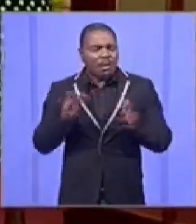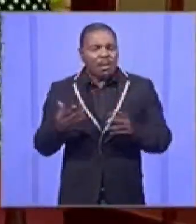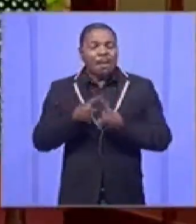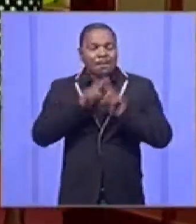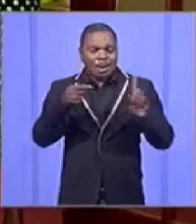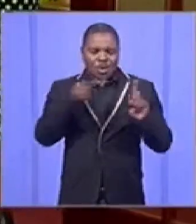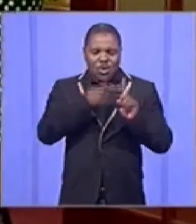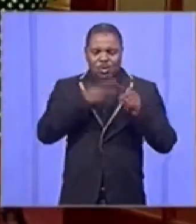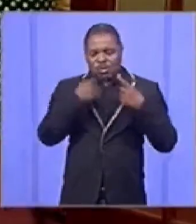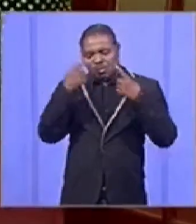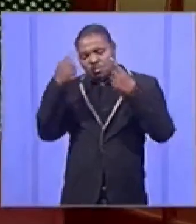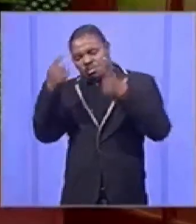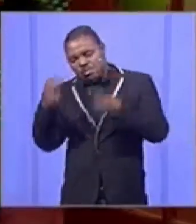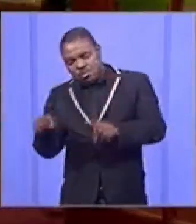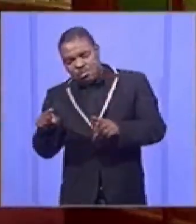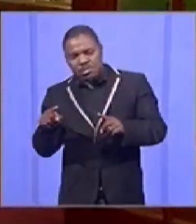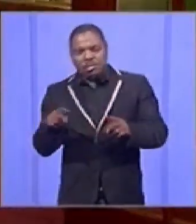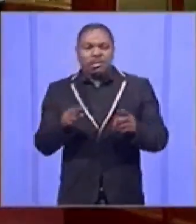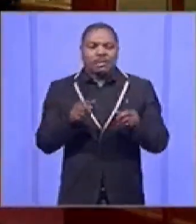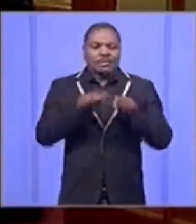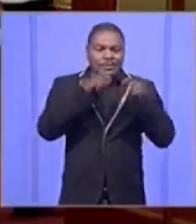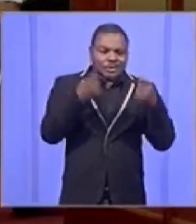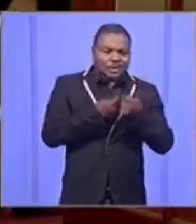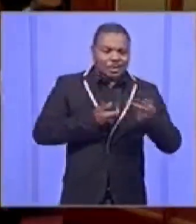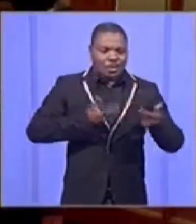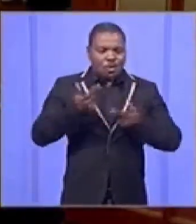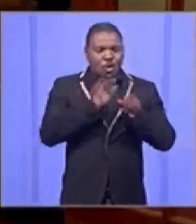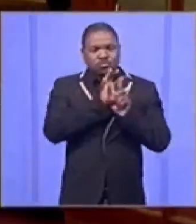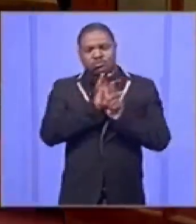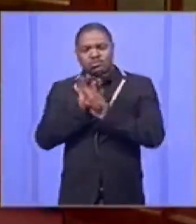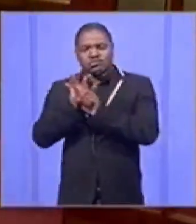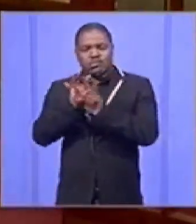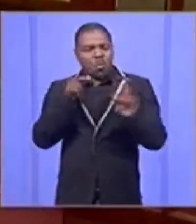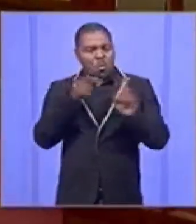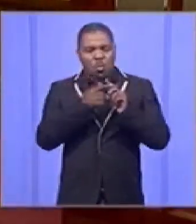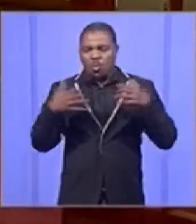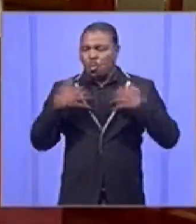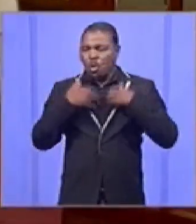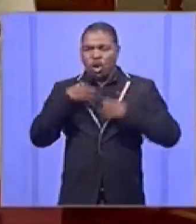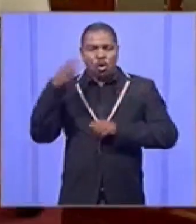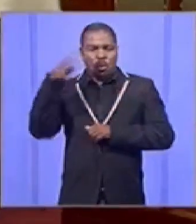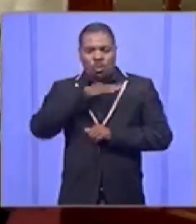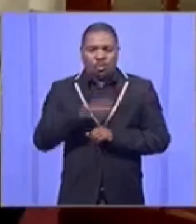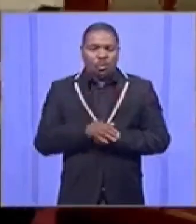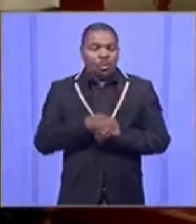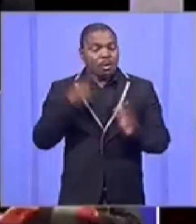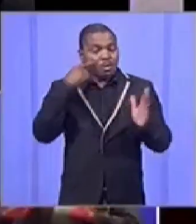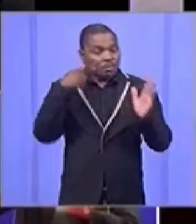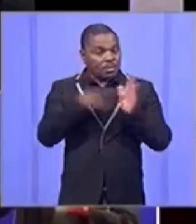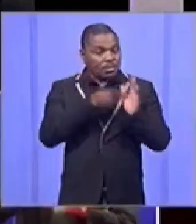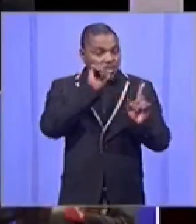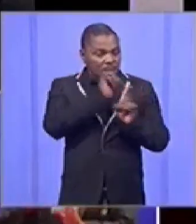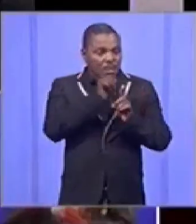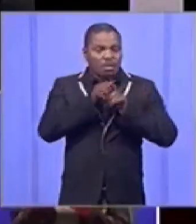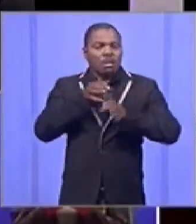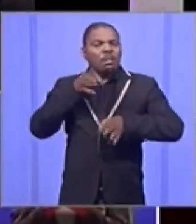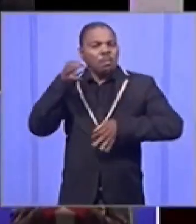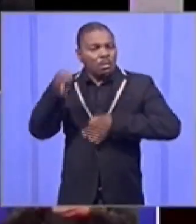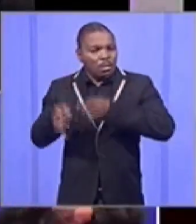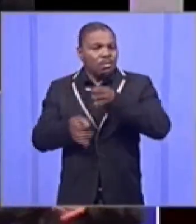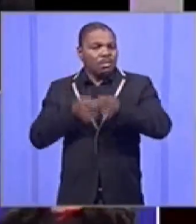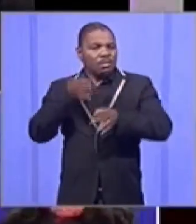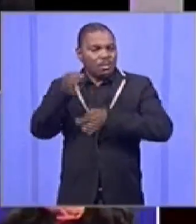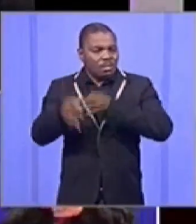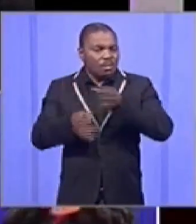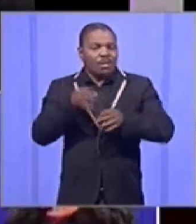a tshwenyegile fa a goroga di kaganyeditswe ke setlhopha sa gagwe sa babueledi. Bontsi jwa bopaki jwa gagwe bo ne bo ikaegile mo dipatlisisong